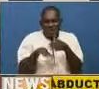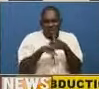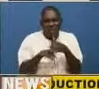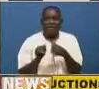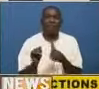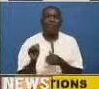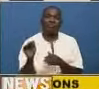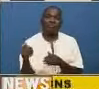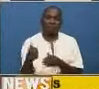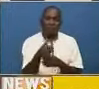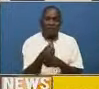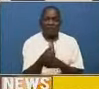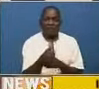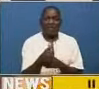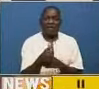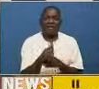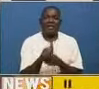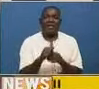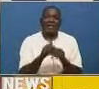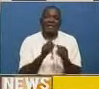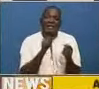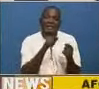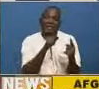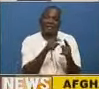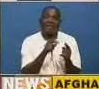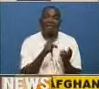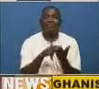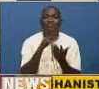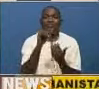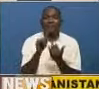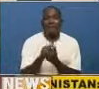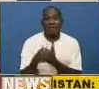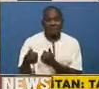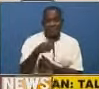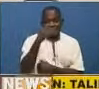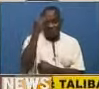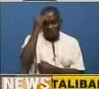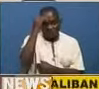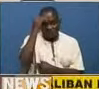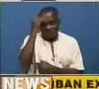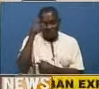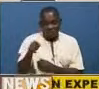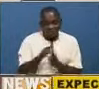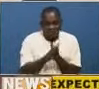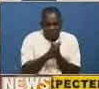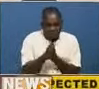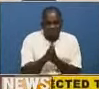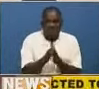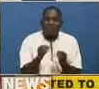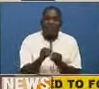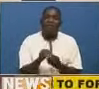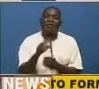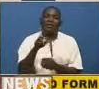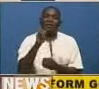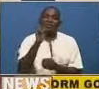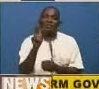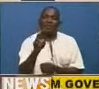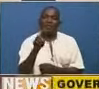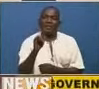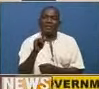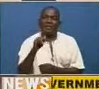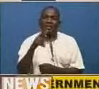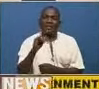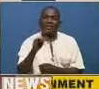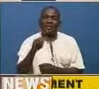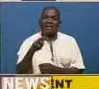into your digitalization project, which we know you are so passionate about. We